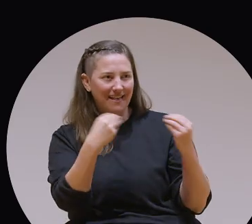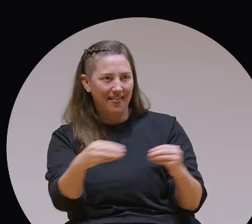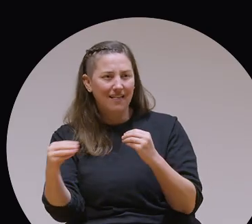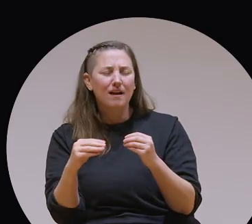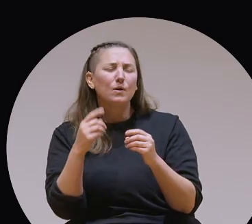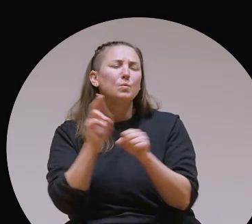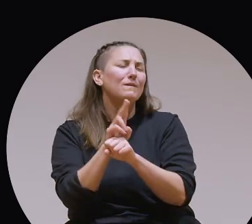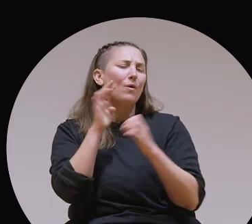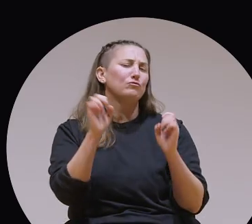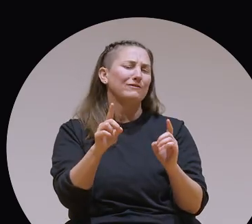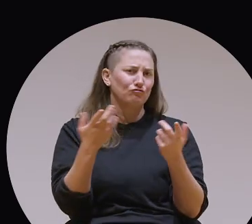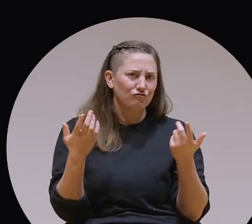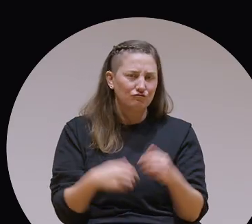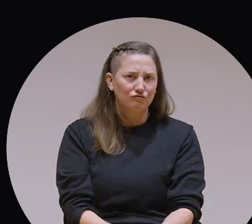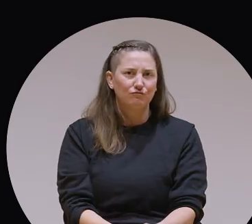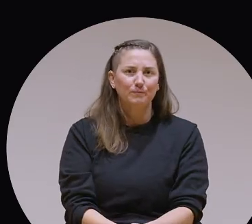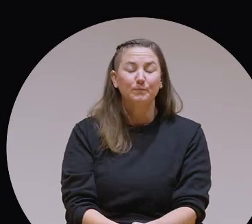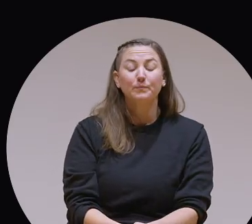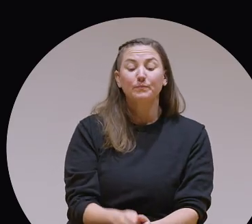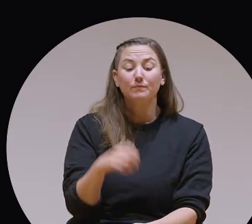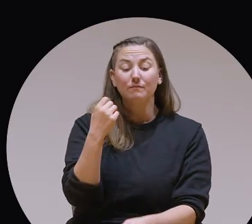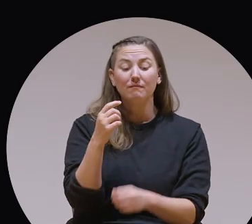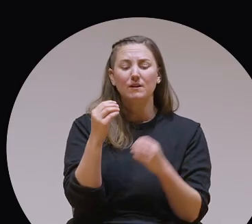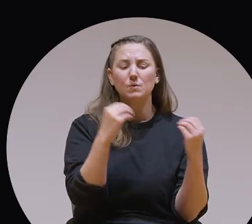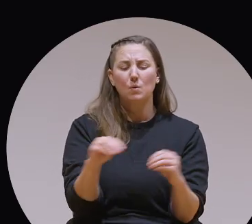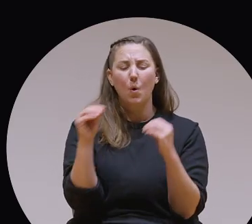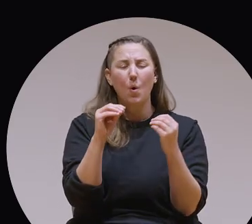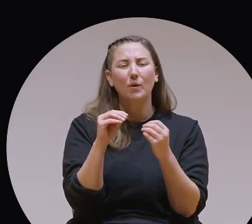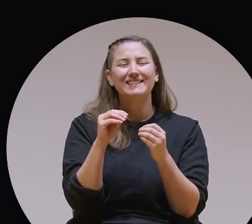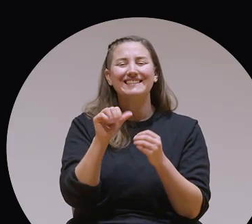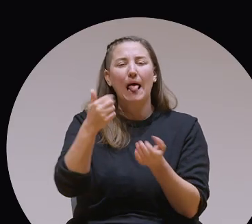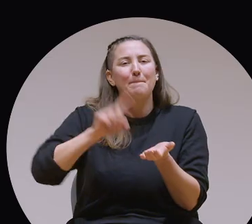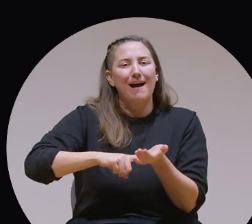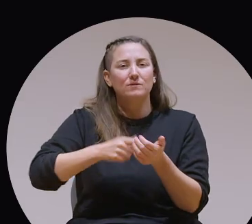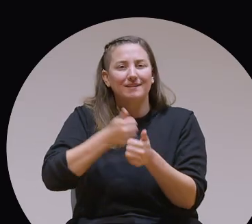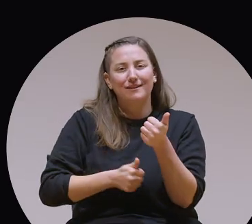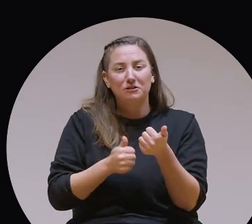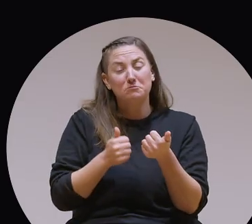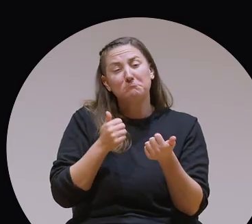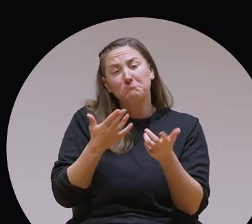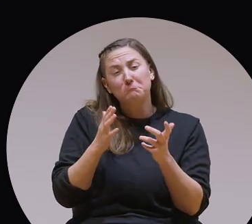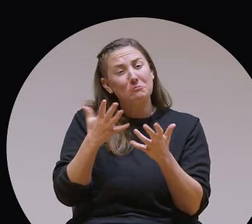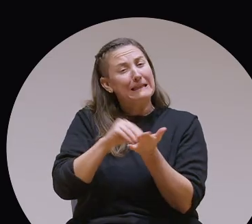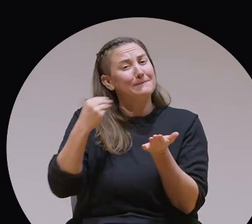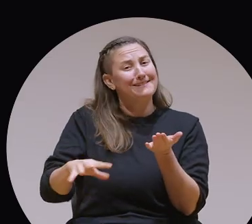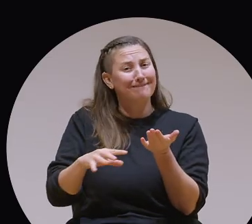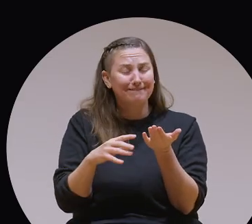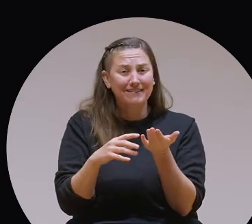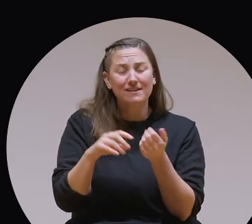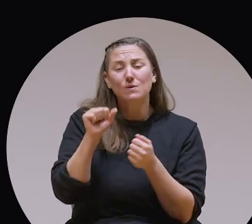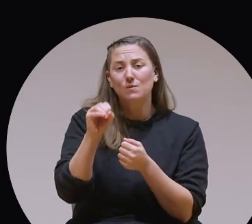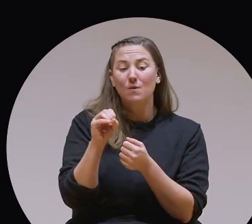educational tools. They were sold, I think they were £10 each, which in the 1880s was a great deal of money. So as part